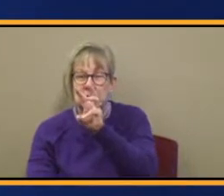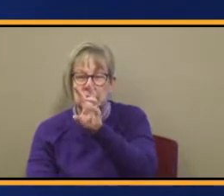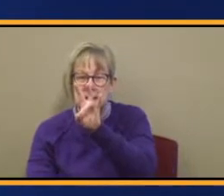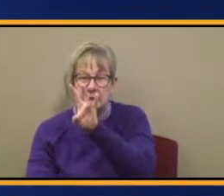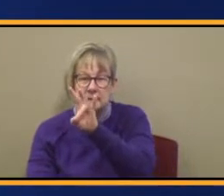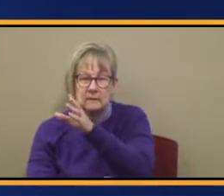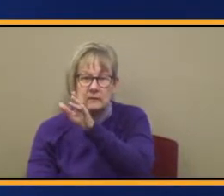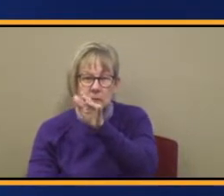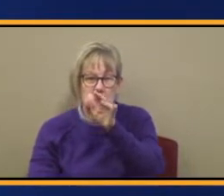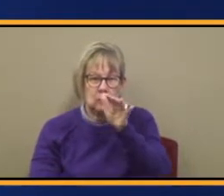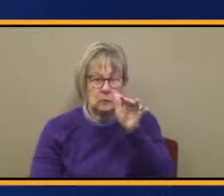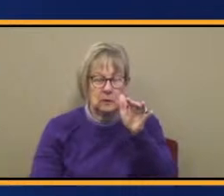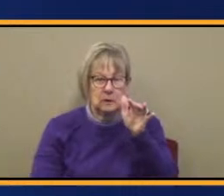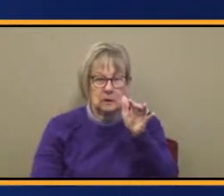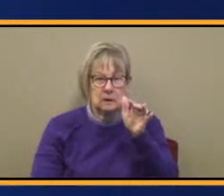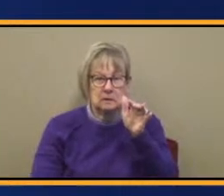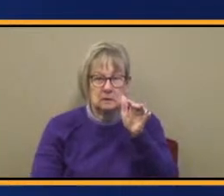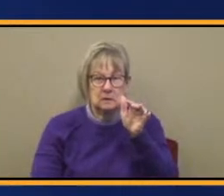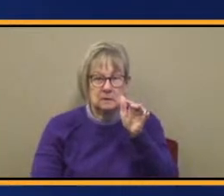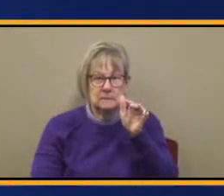27 through